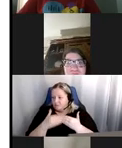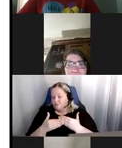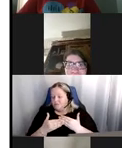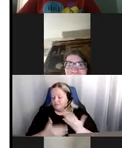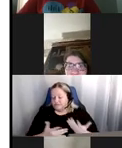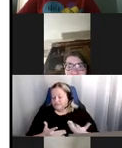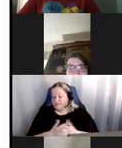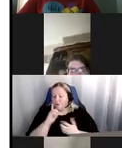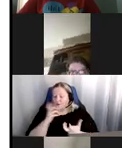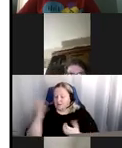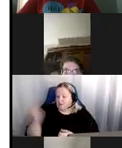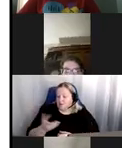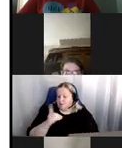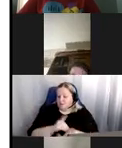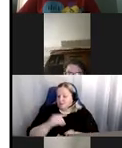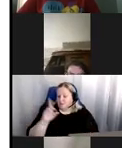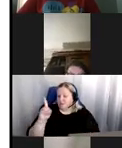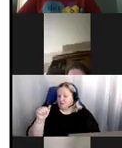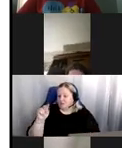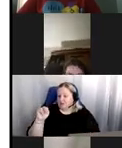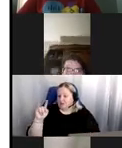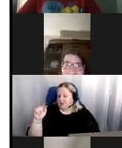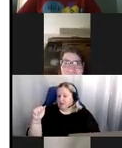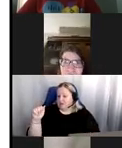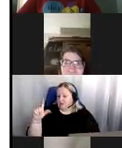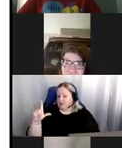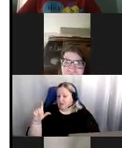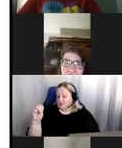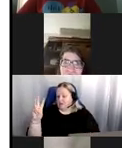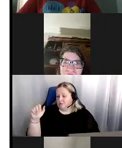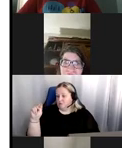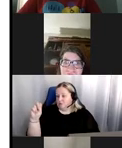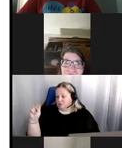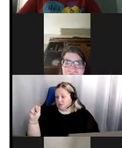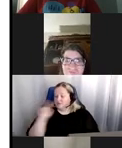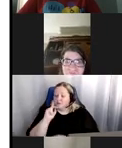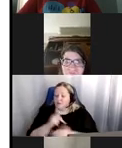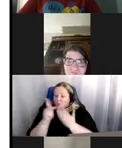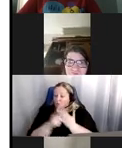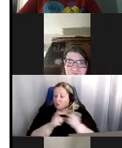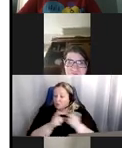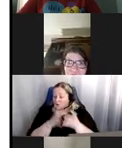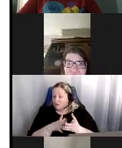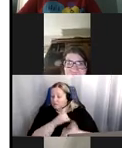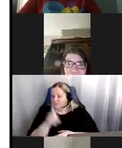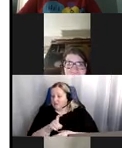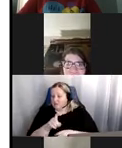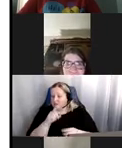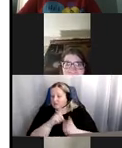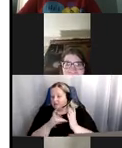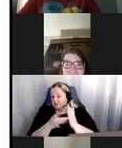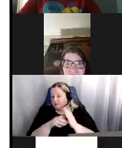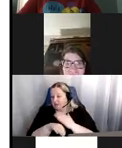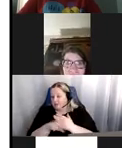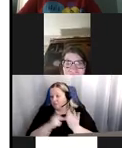like to introduce Dr. Anita Swanson. Dr. Anita Swanson is the program coordinator of the Texas Technology Access Program. She brings